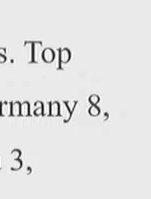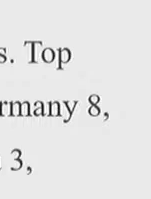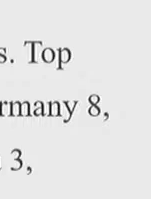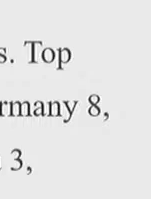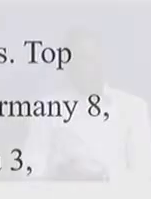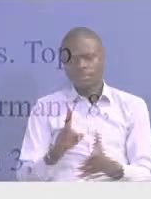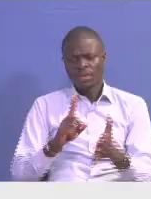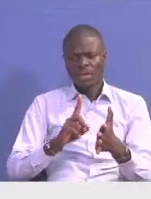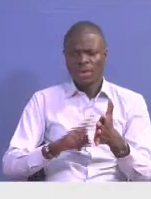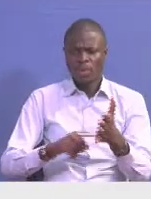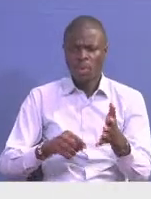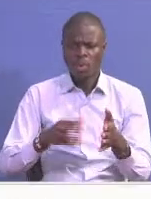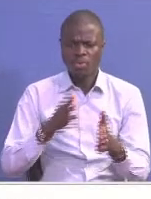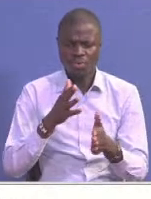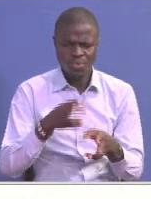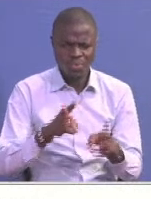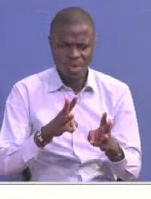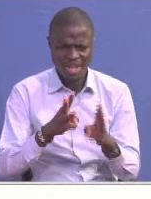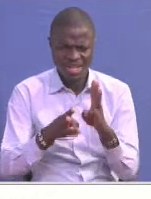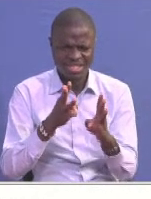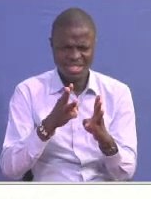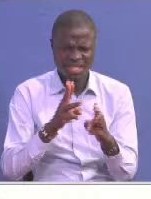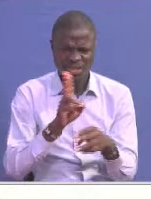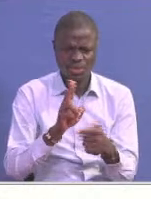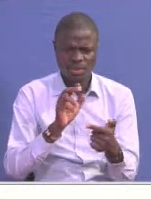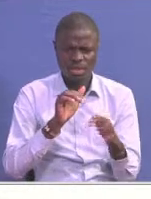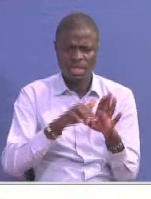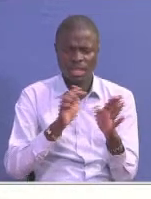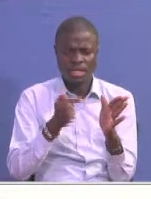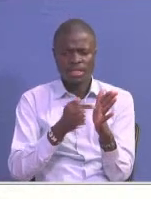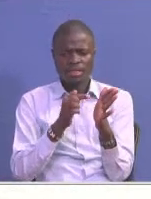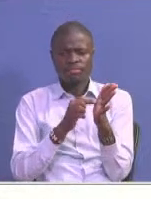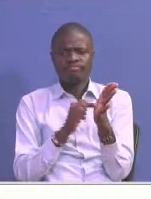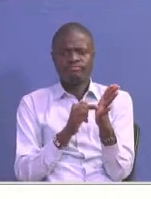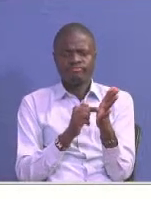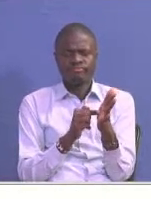What criteria is being used in this listing?